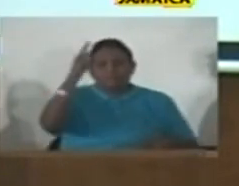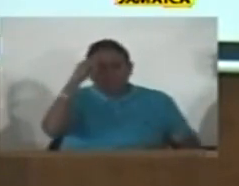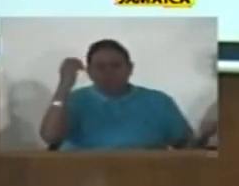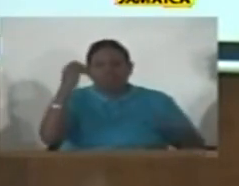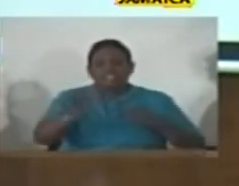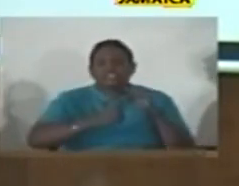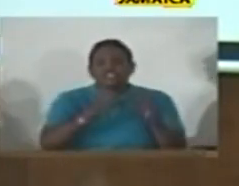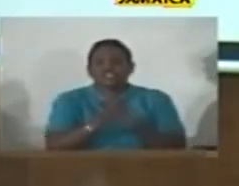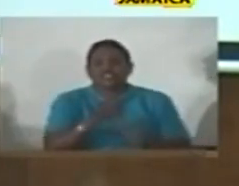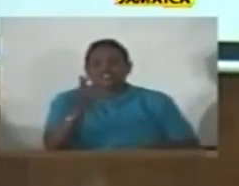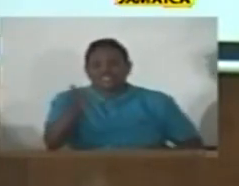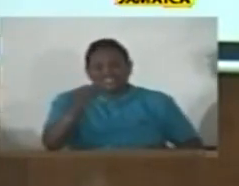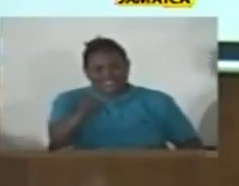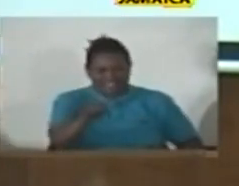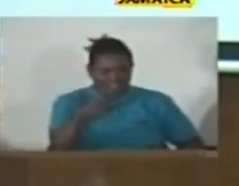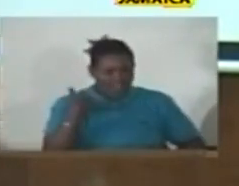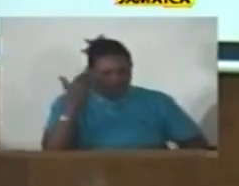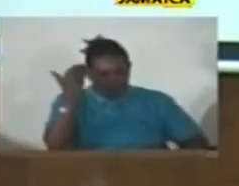come.